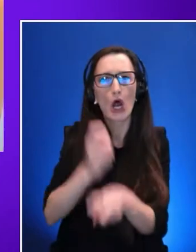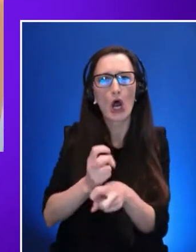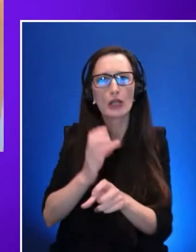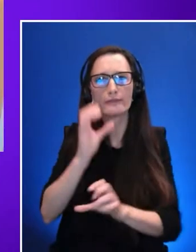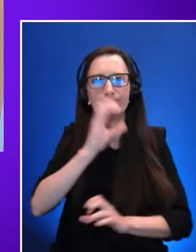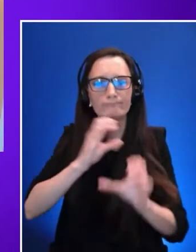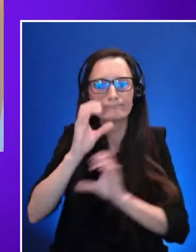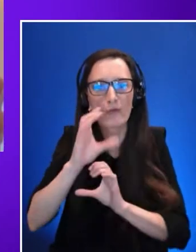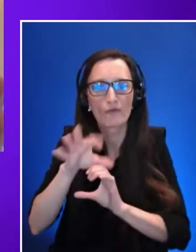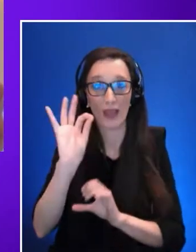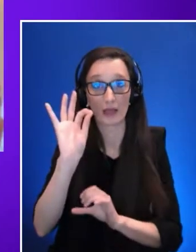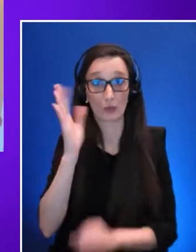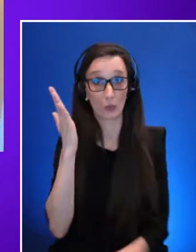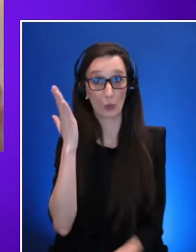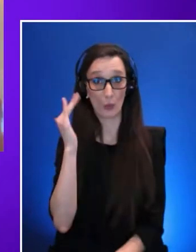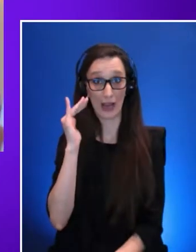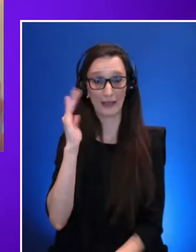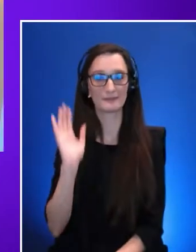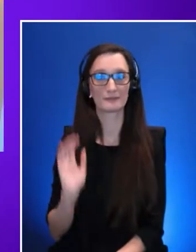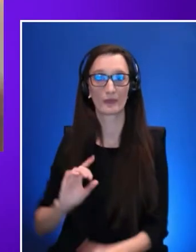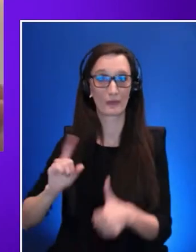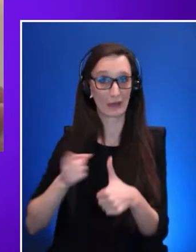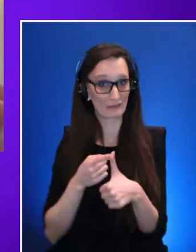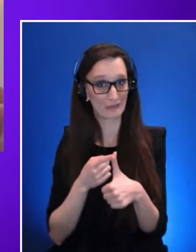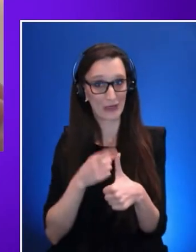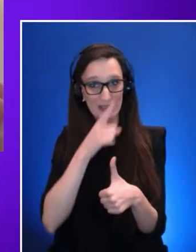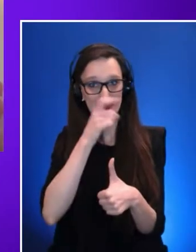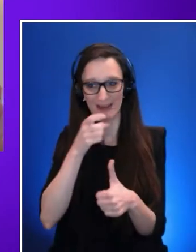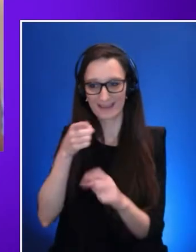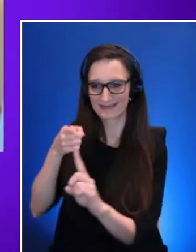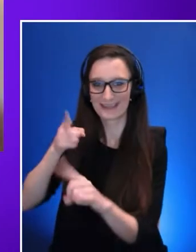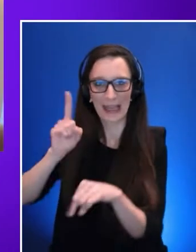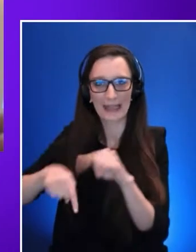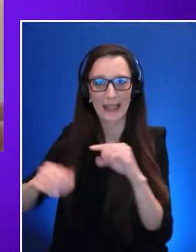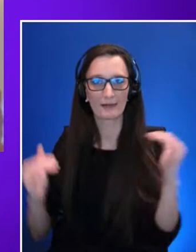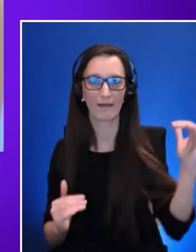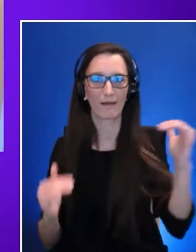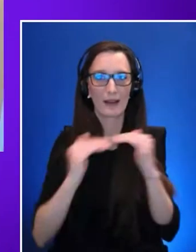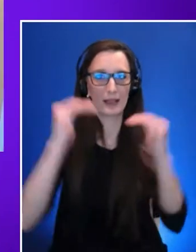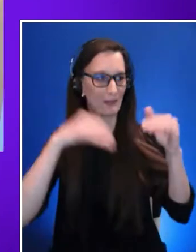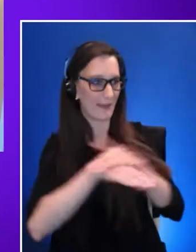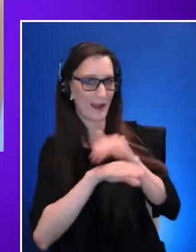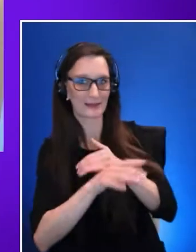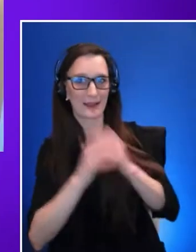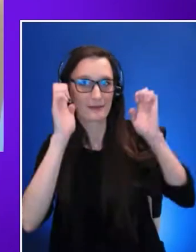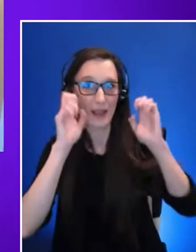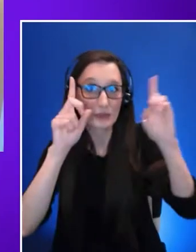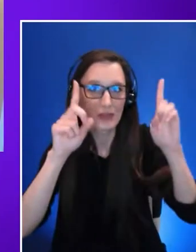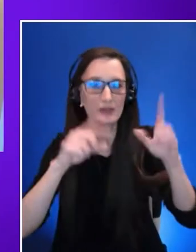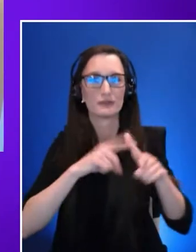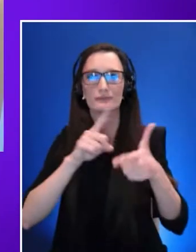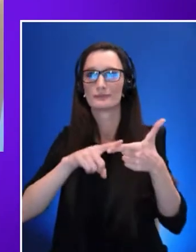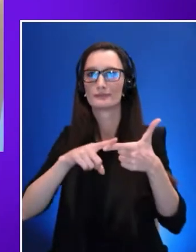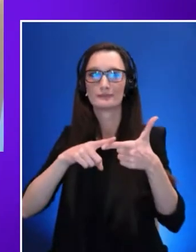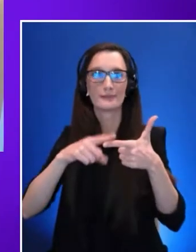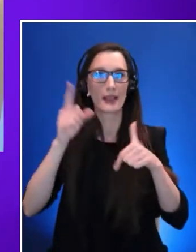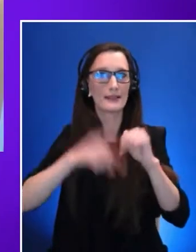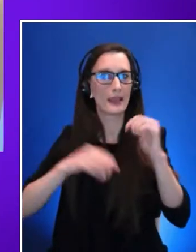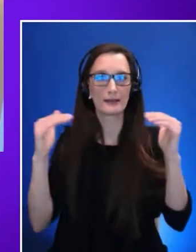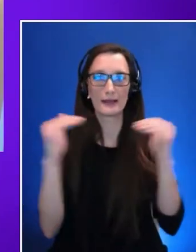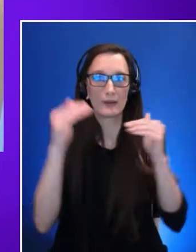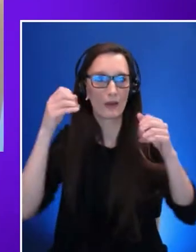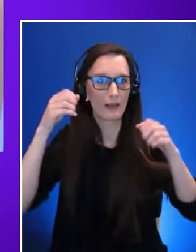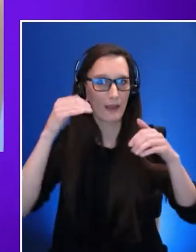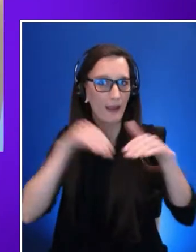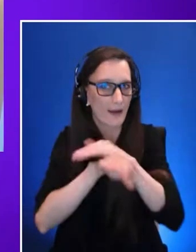they don't have the same access. They don't have equal access to education. they don't have equal access to opportunities.